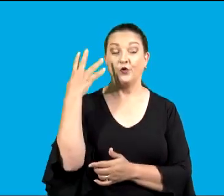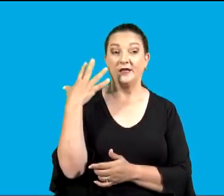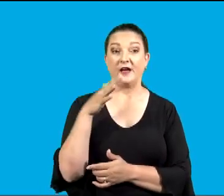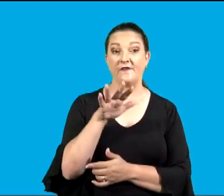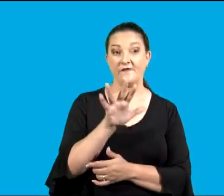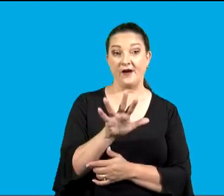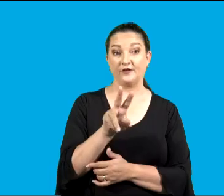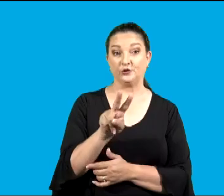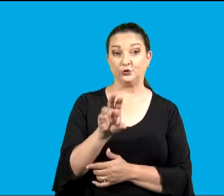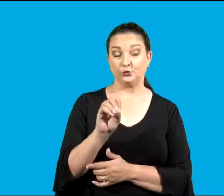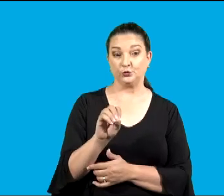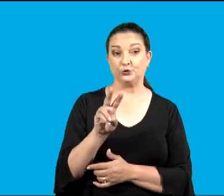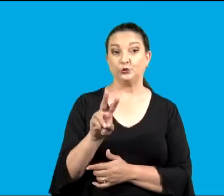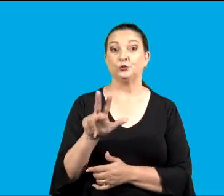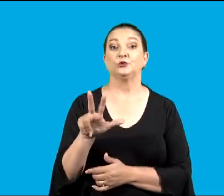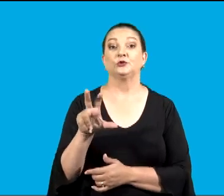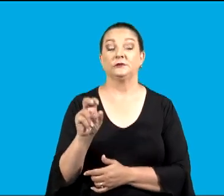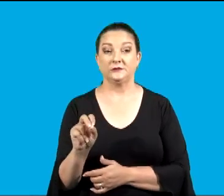begin. I say